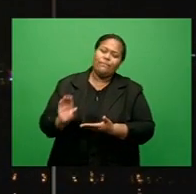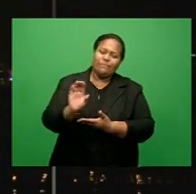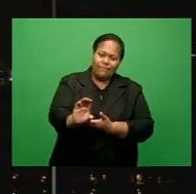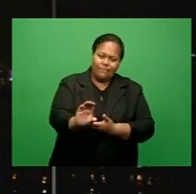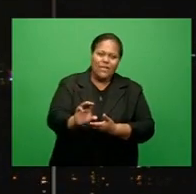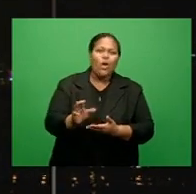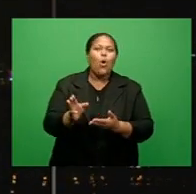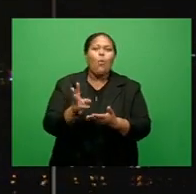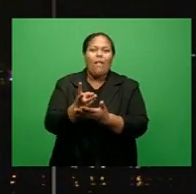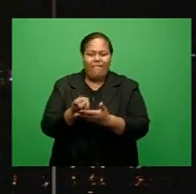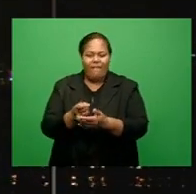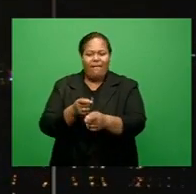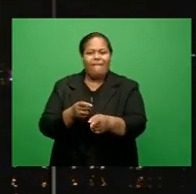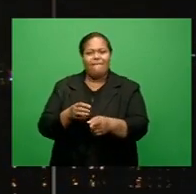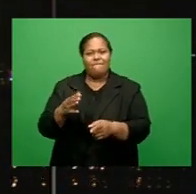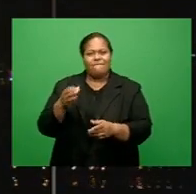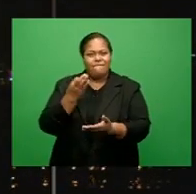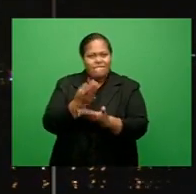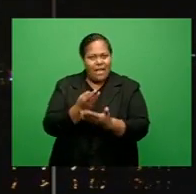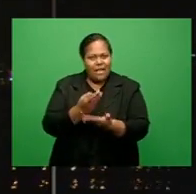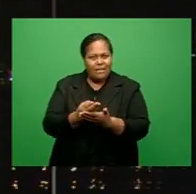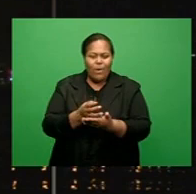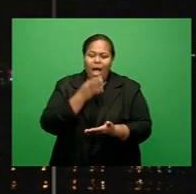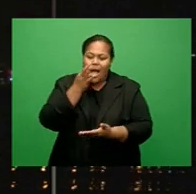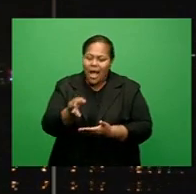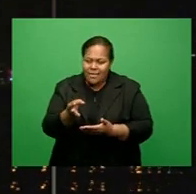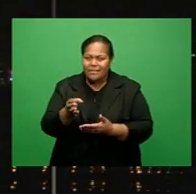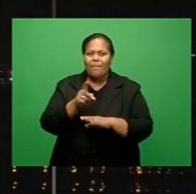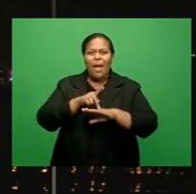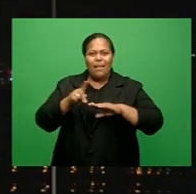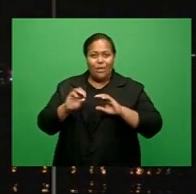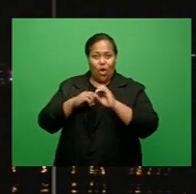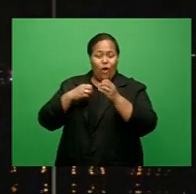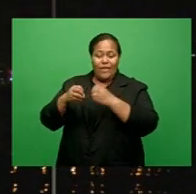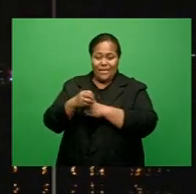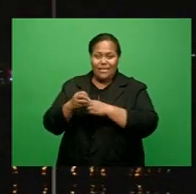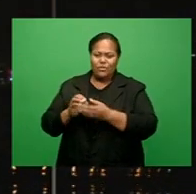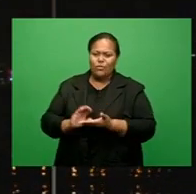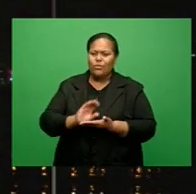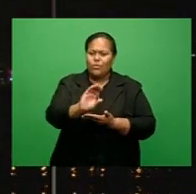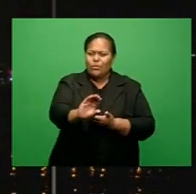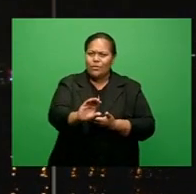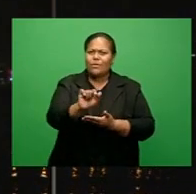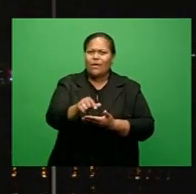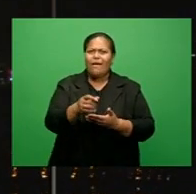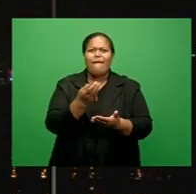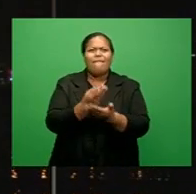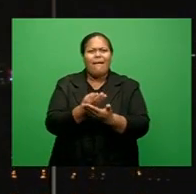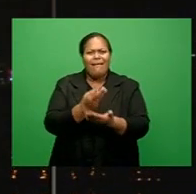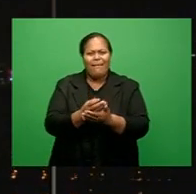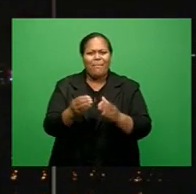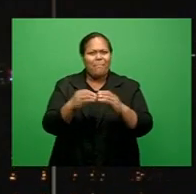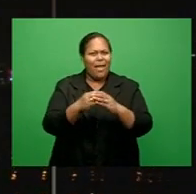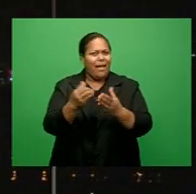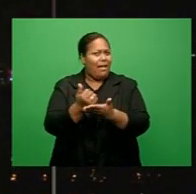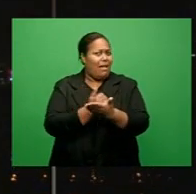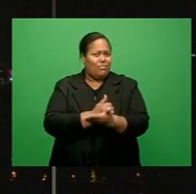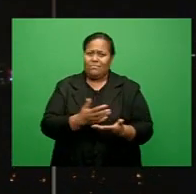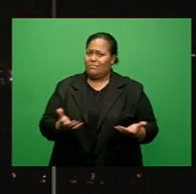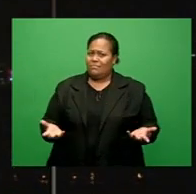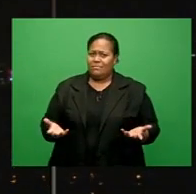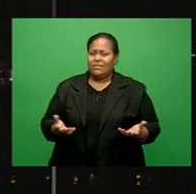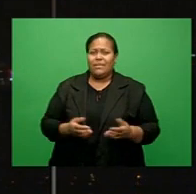says they also asked the Parliament Secretariat to divert a portion of their salaries to the fund's bank account. The NFP leader says